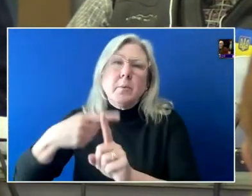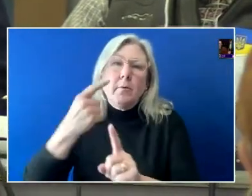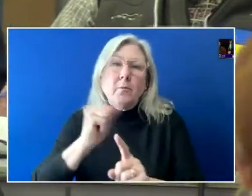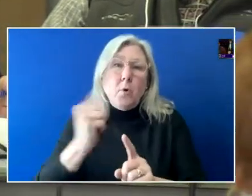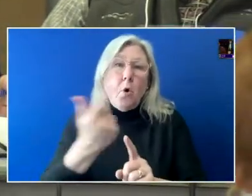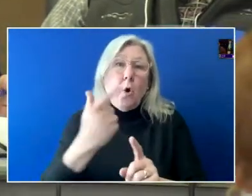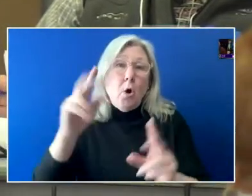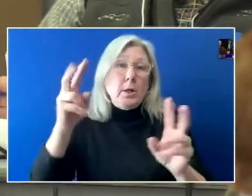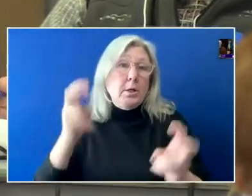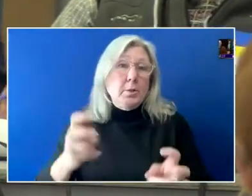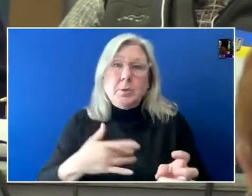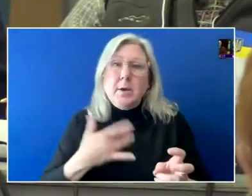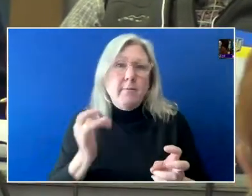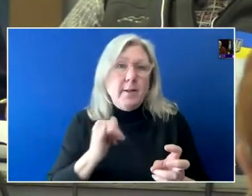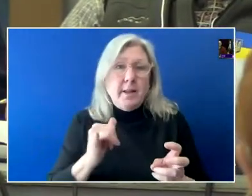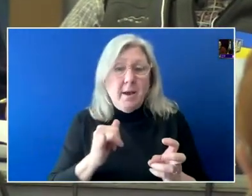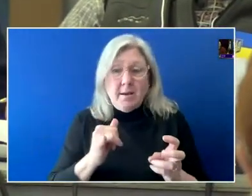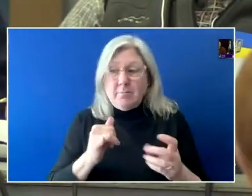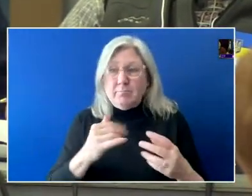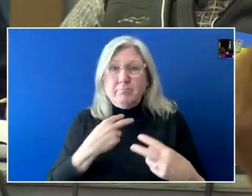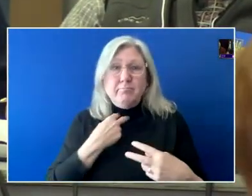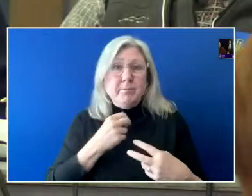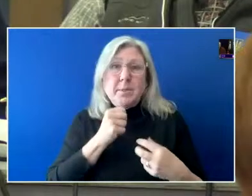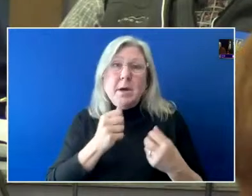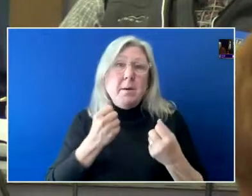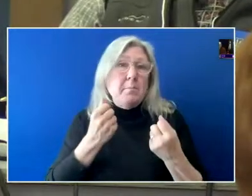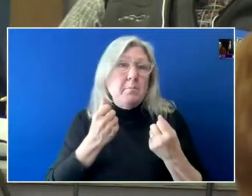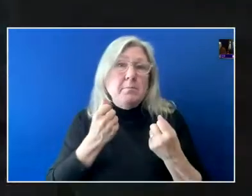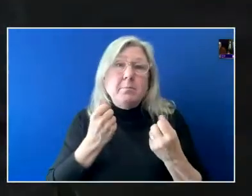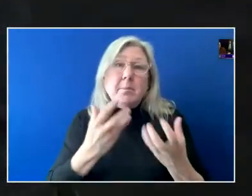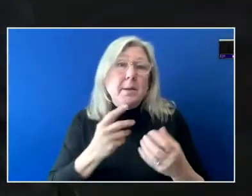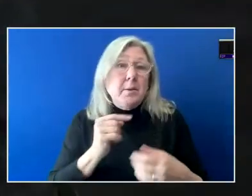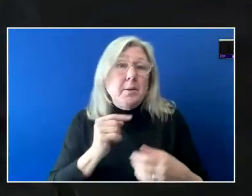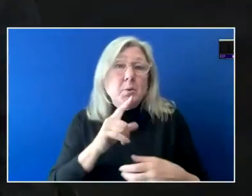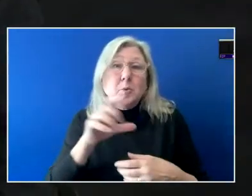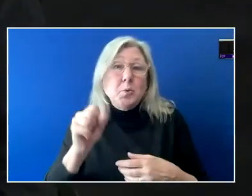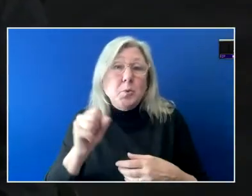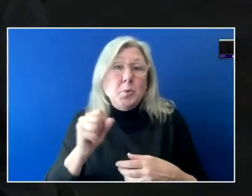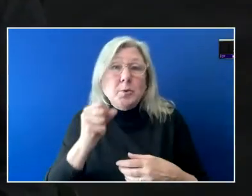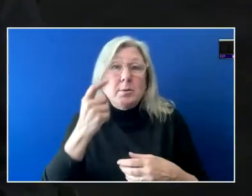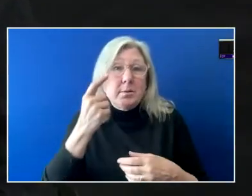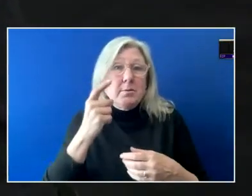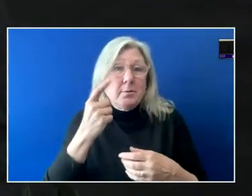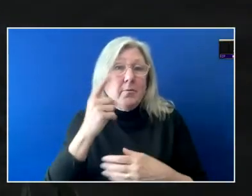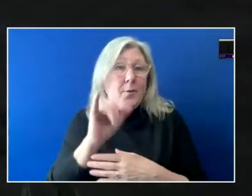like I have much many tools to do that job Mr